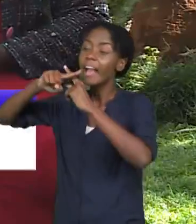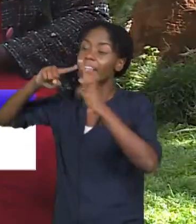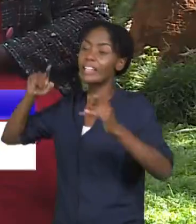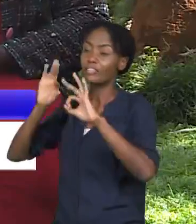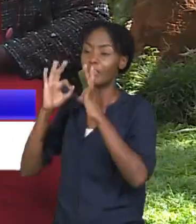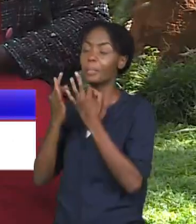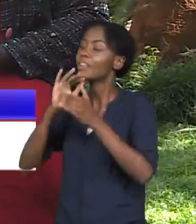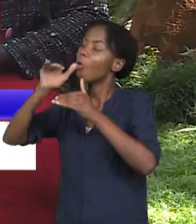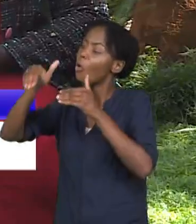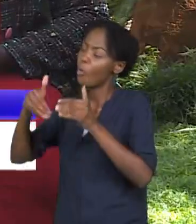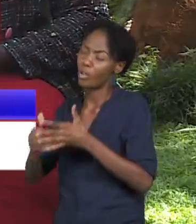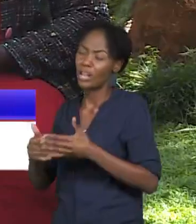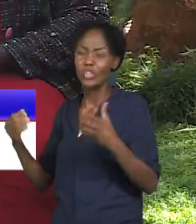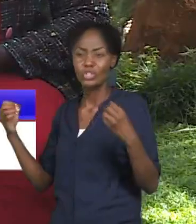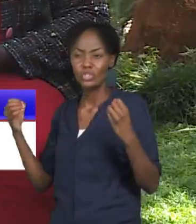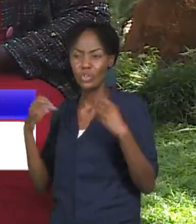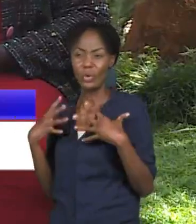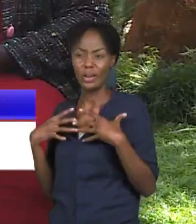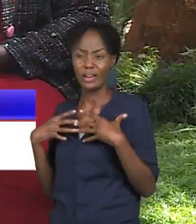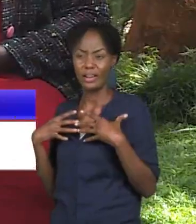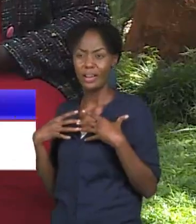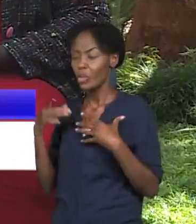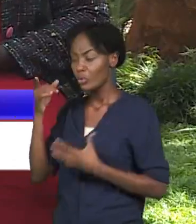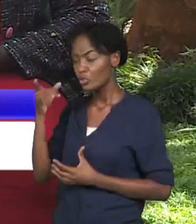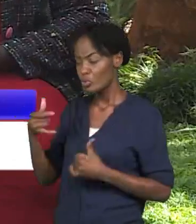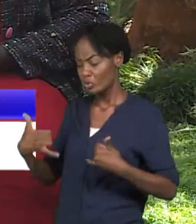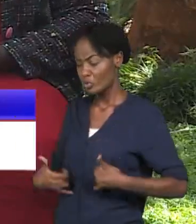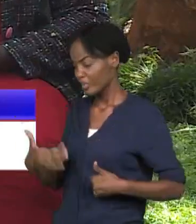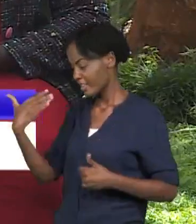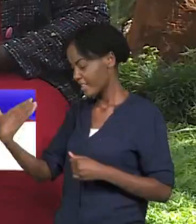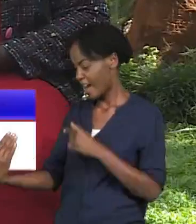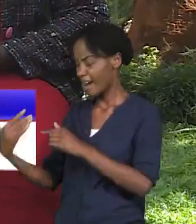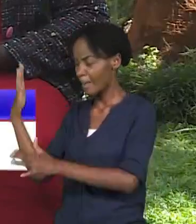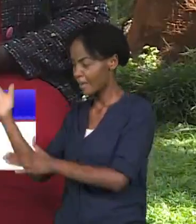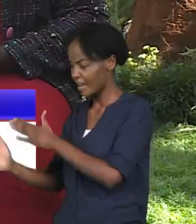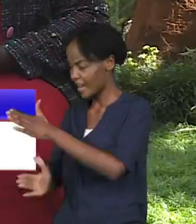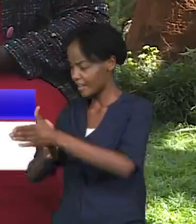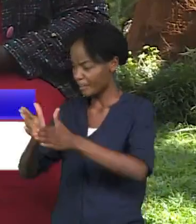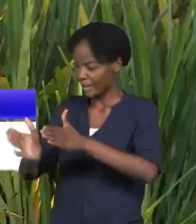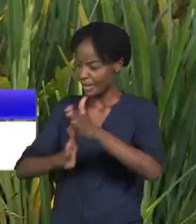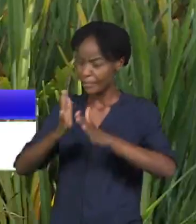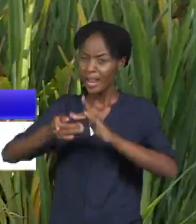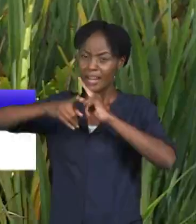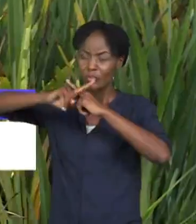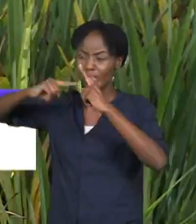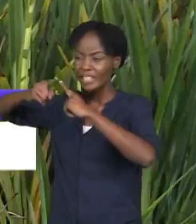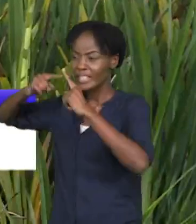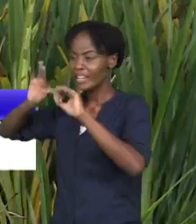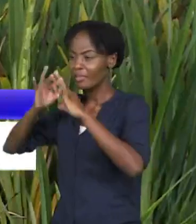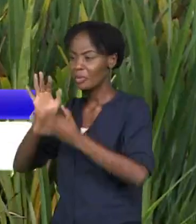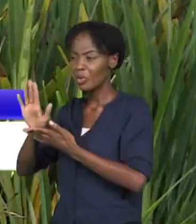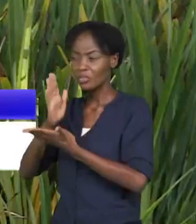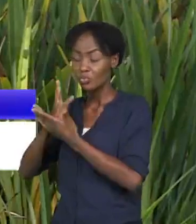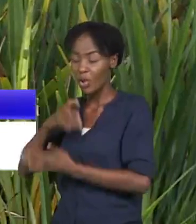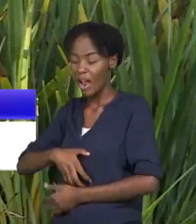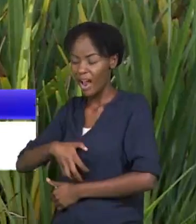family. And that is very alarming, because at a young age, for you to plot a murder of that design, that means you should be very angry